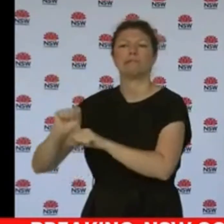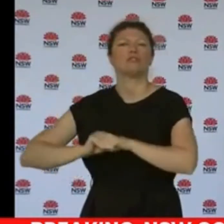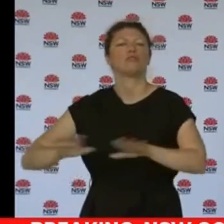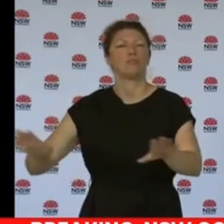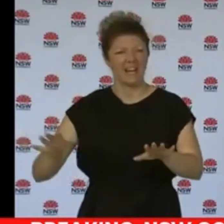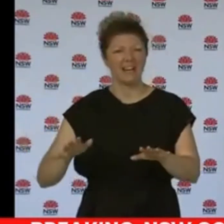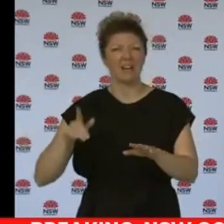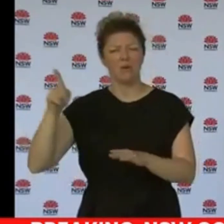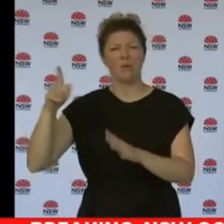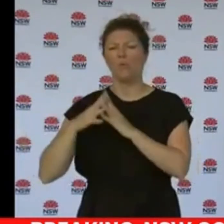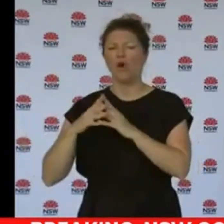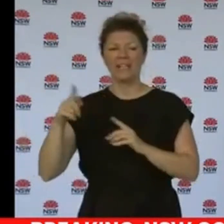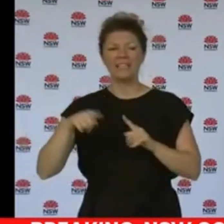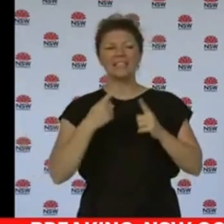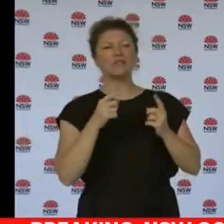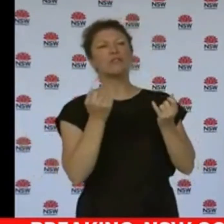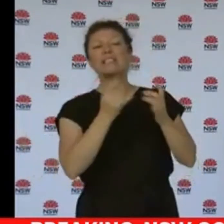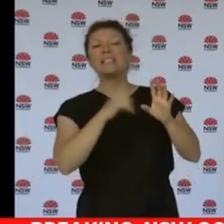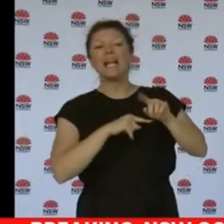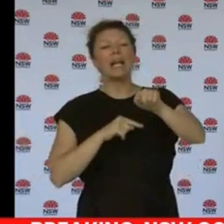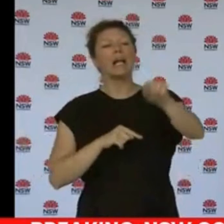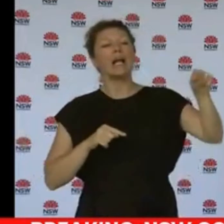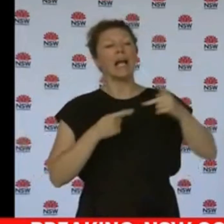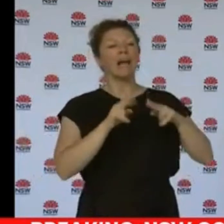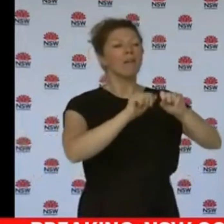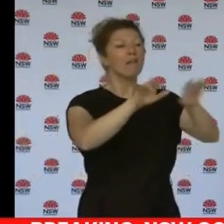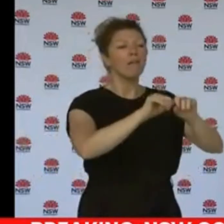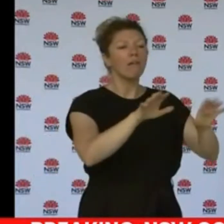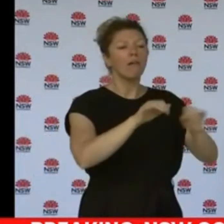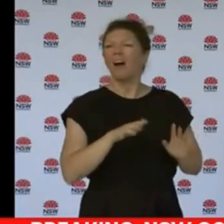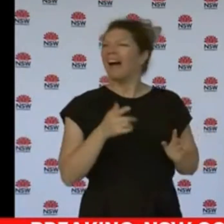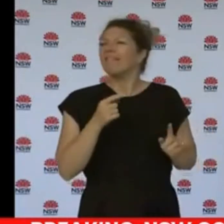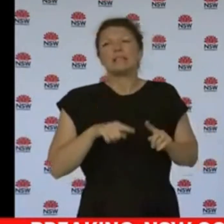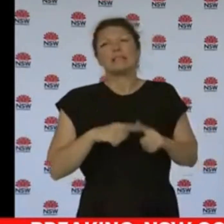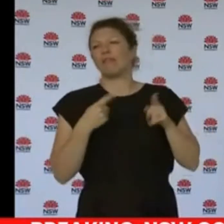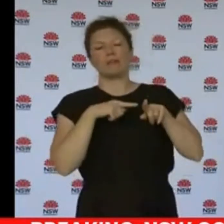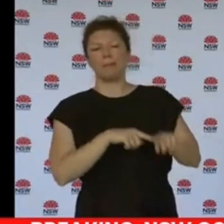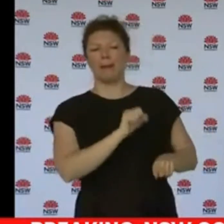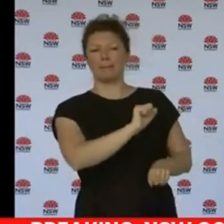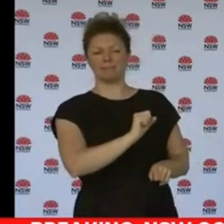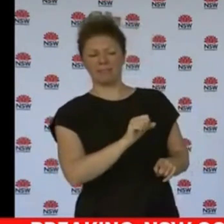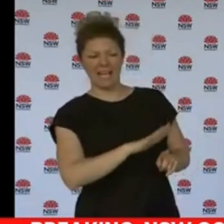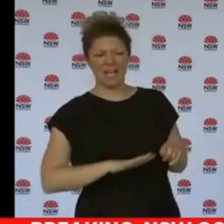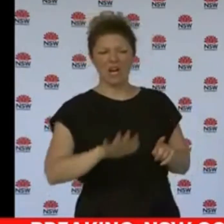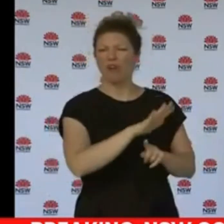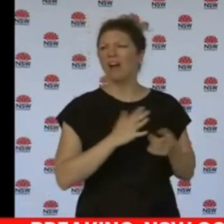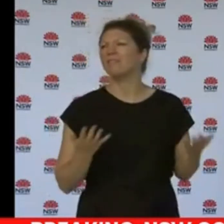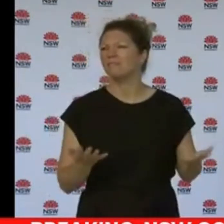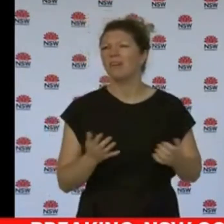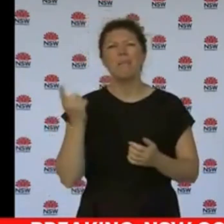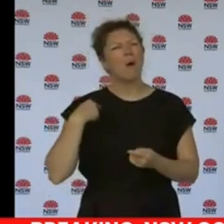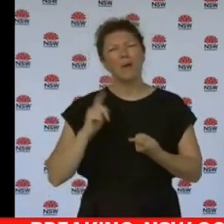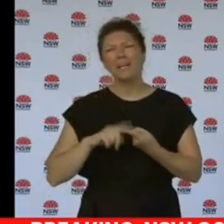also want to stress that again, we remain on high alert, but New South Wales is doing well. But we